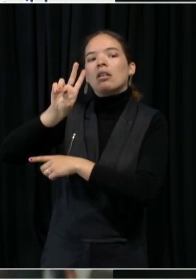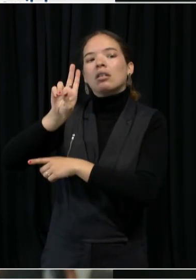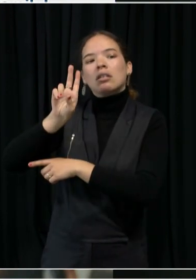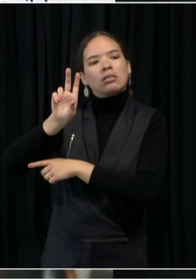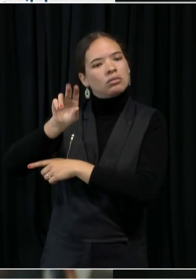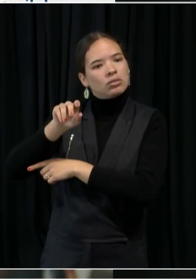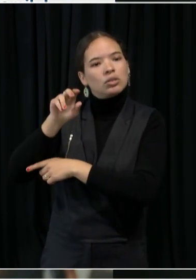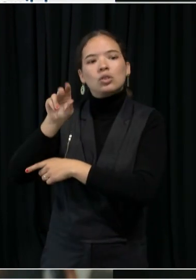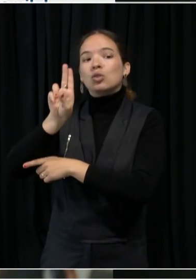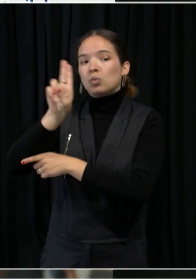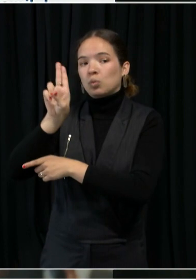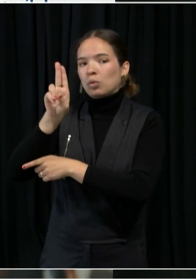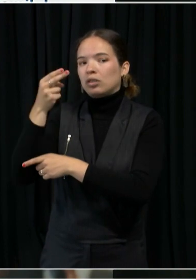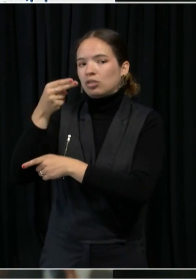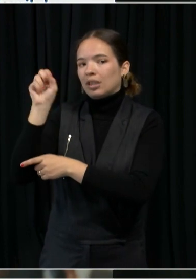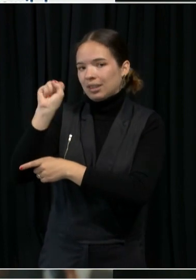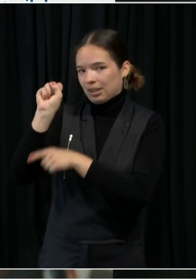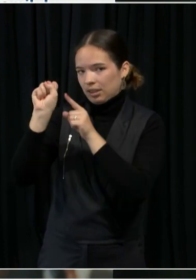fantastic.